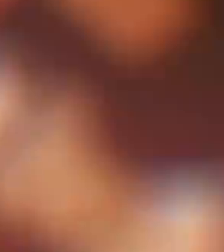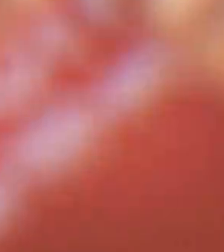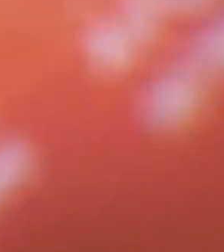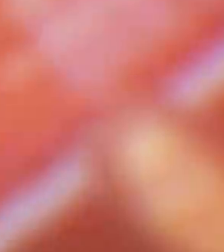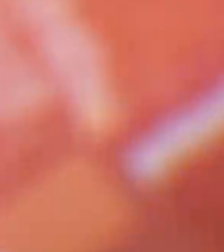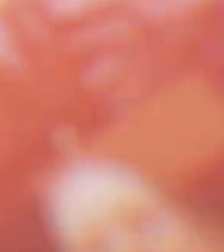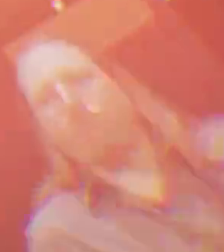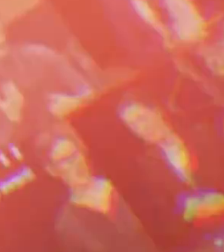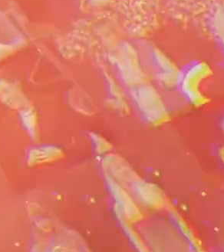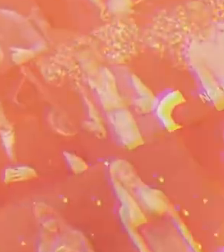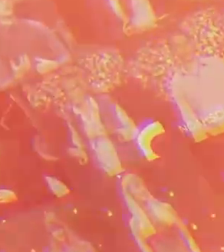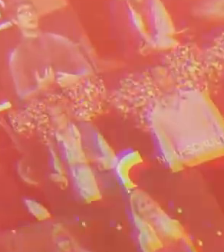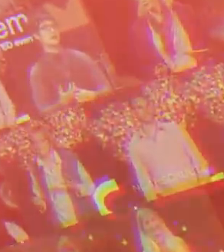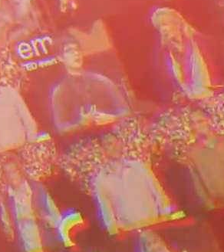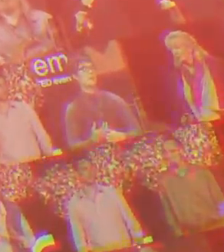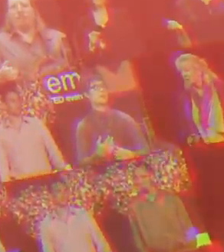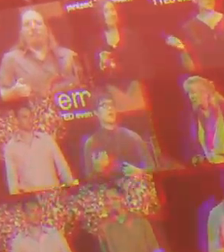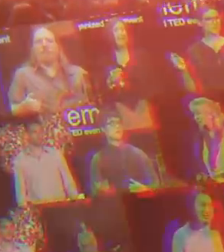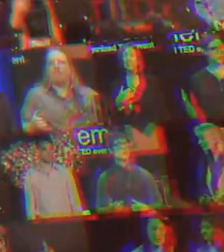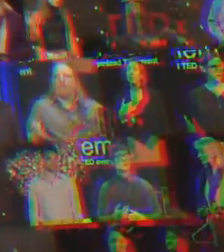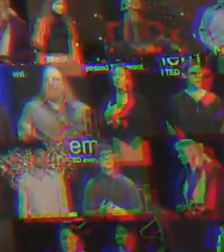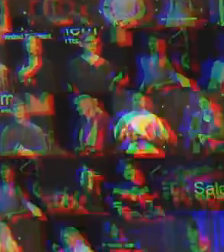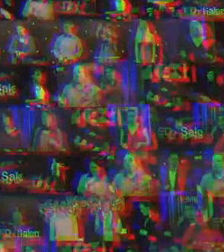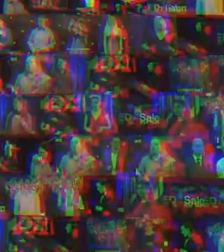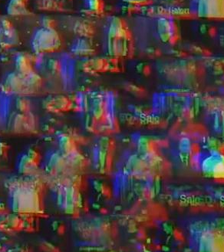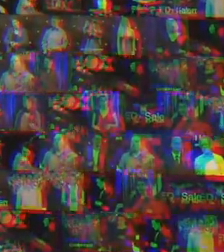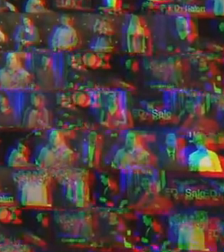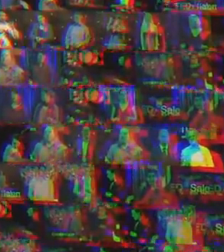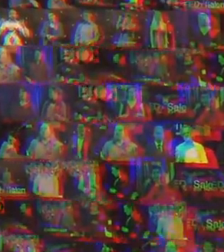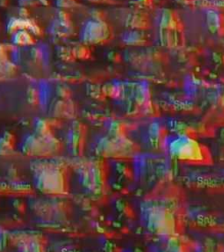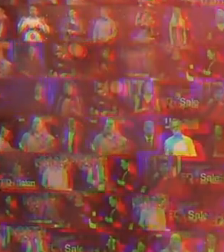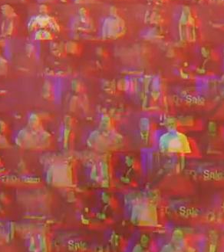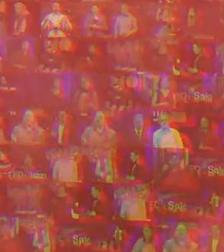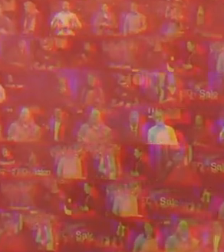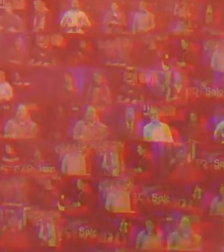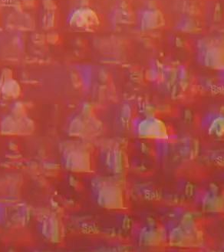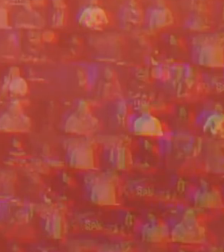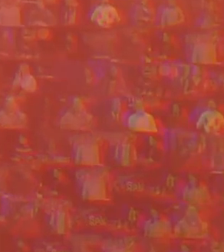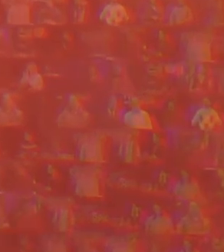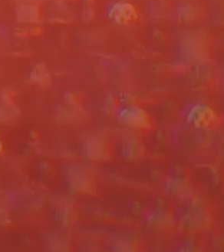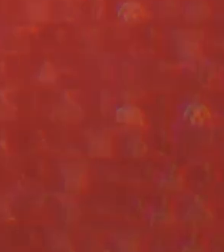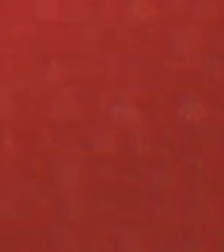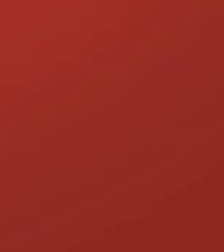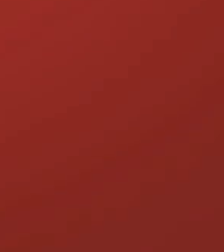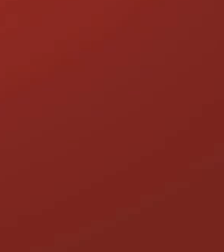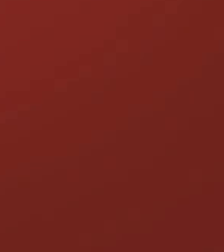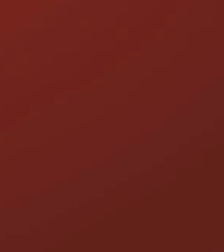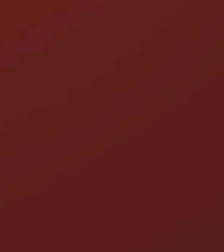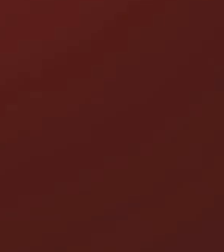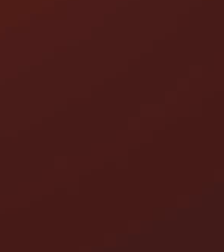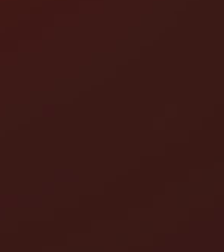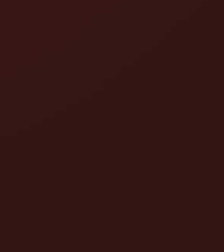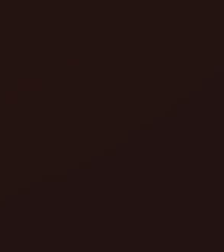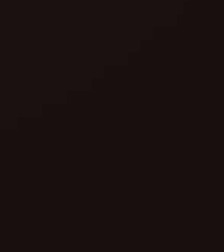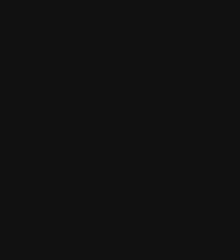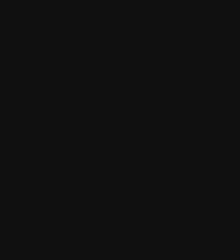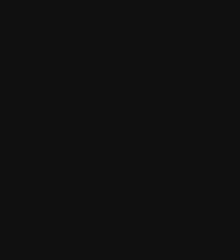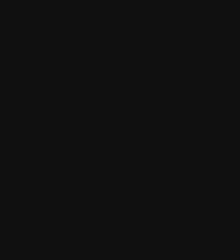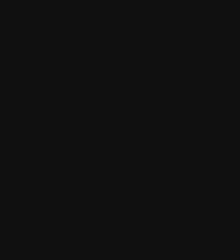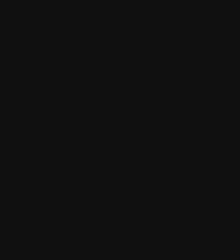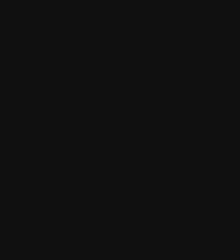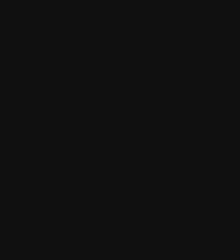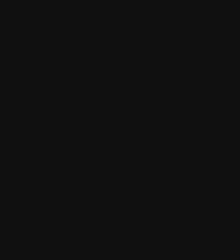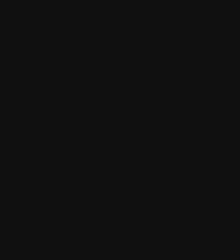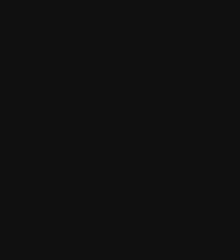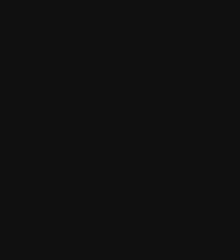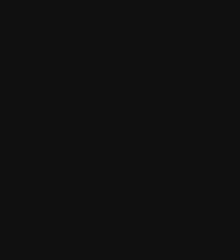When we added MDMA, what will you do? Went up to 61%. Hell yes. But I saw a bird that morning. He made